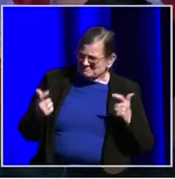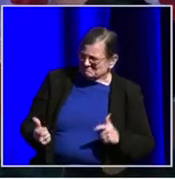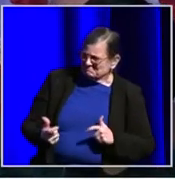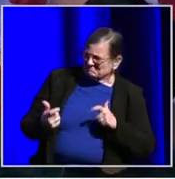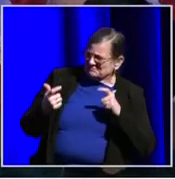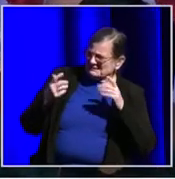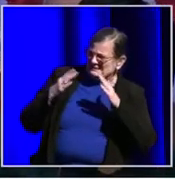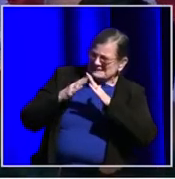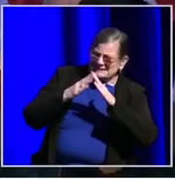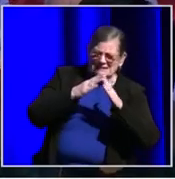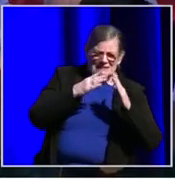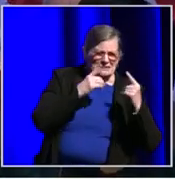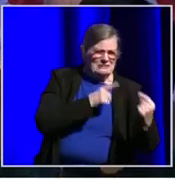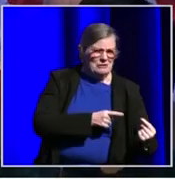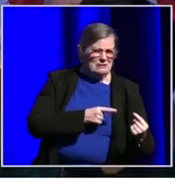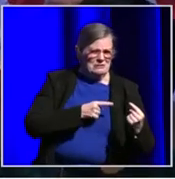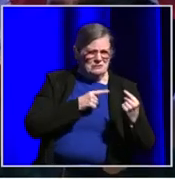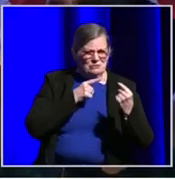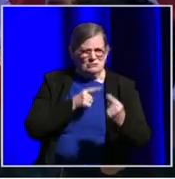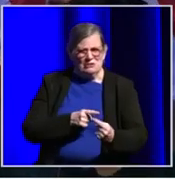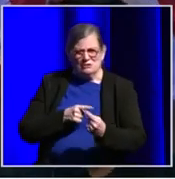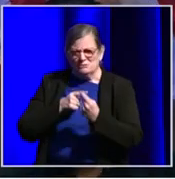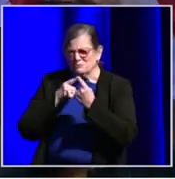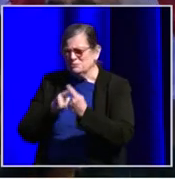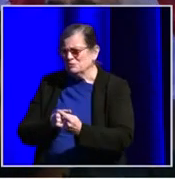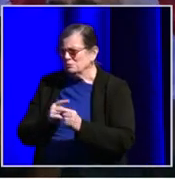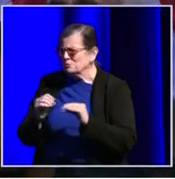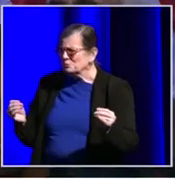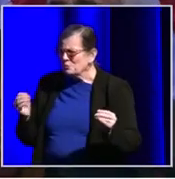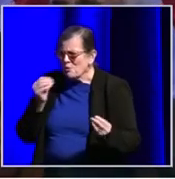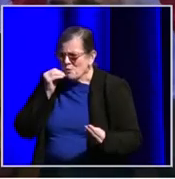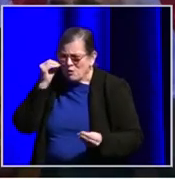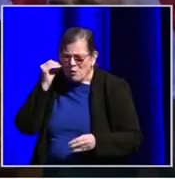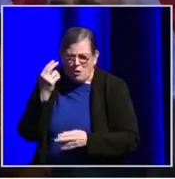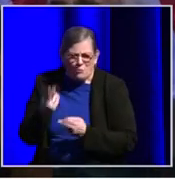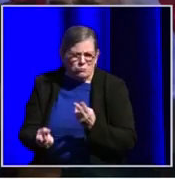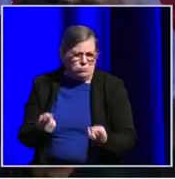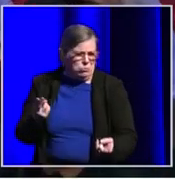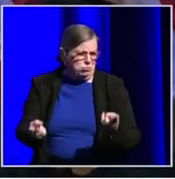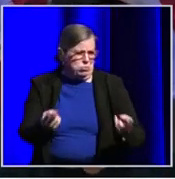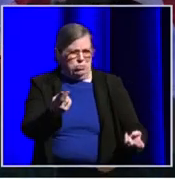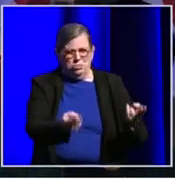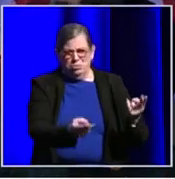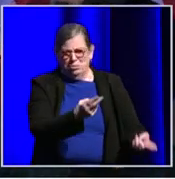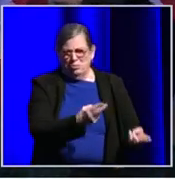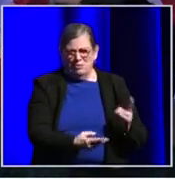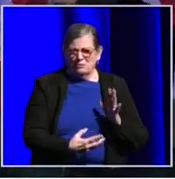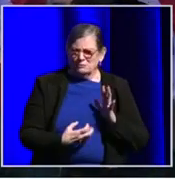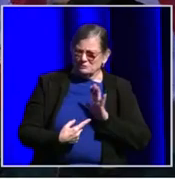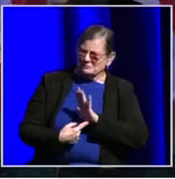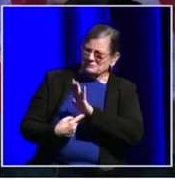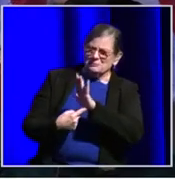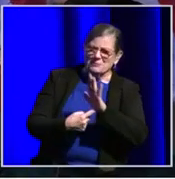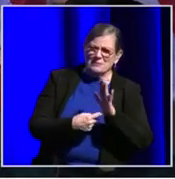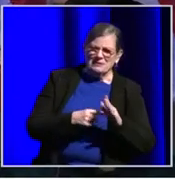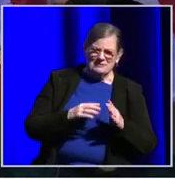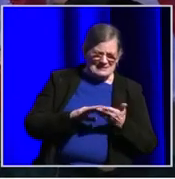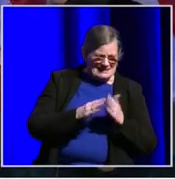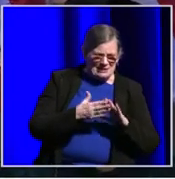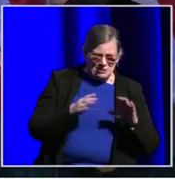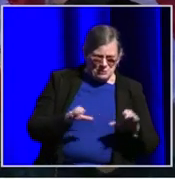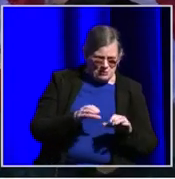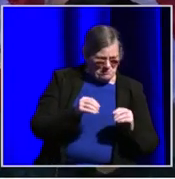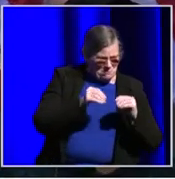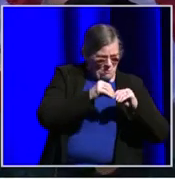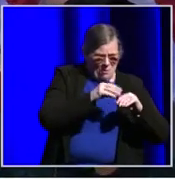with the problem of homelessness and insufficient affordable housing. And yet no city is doing as much as we are, utilizing